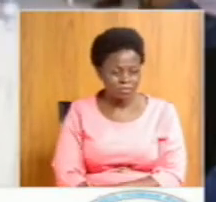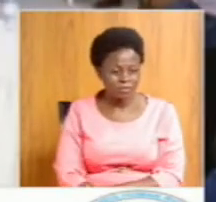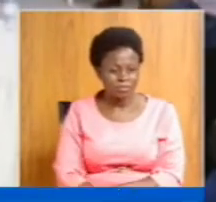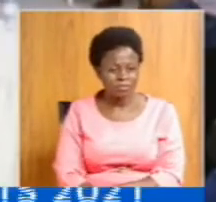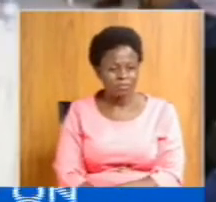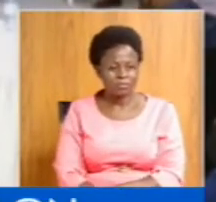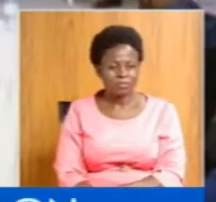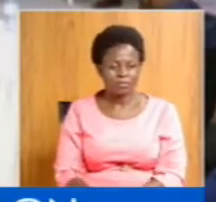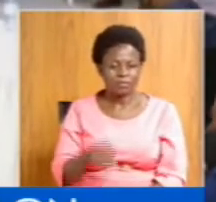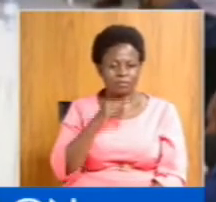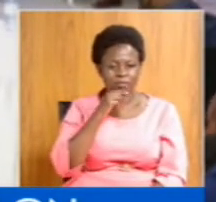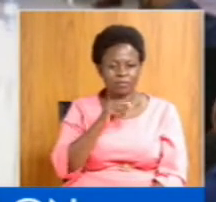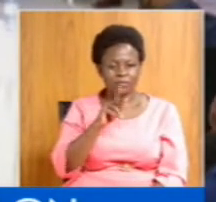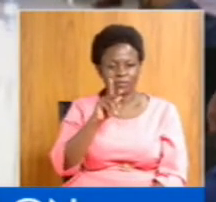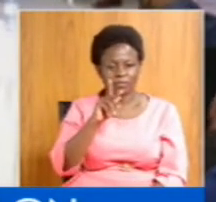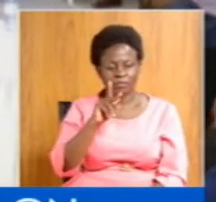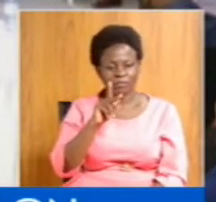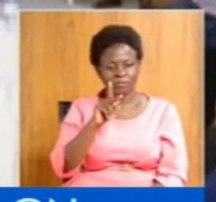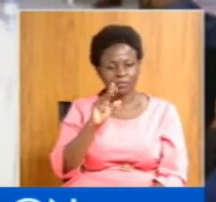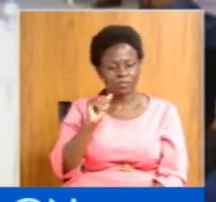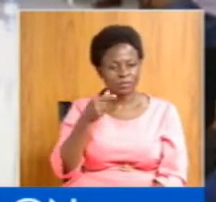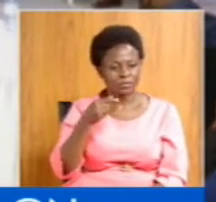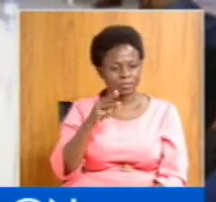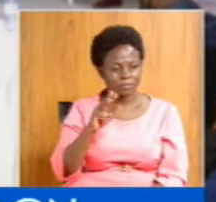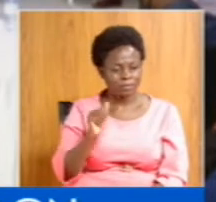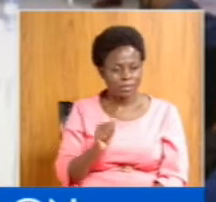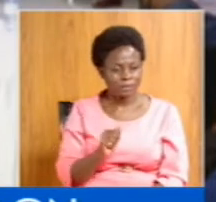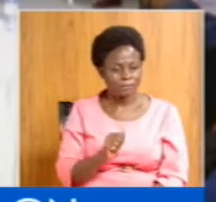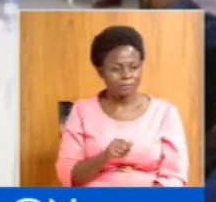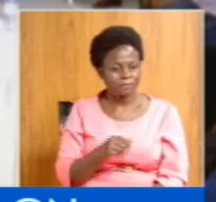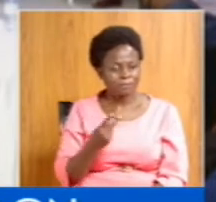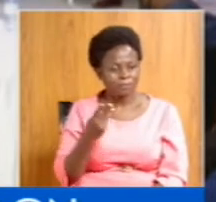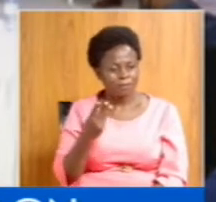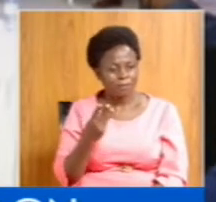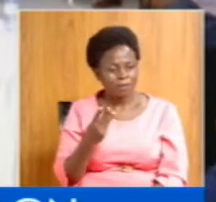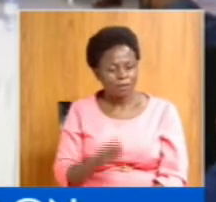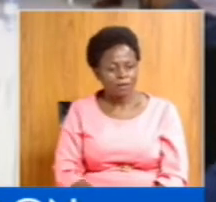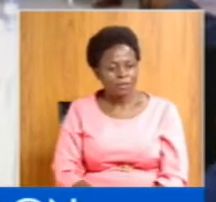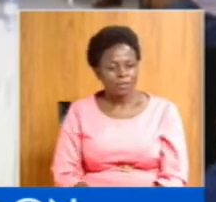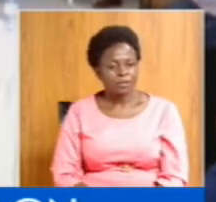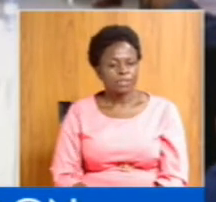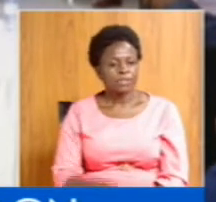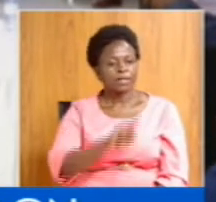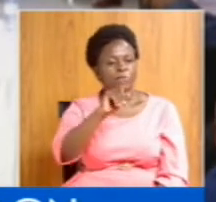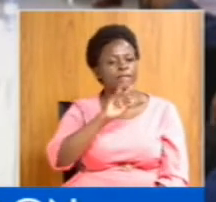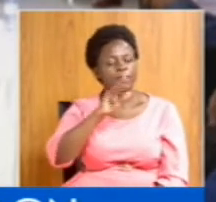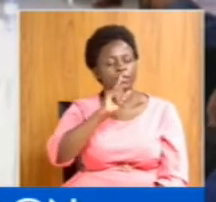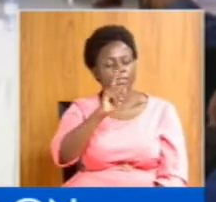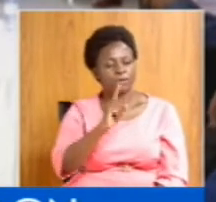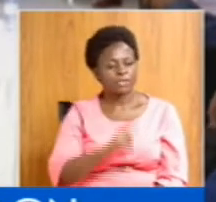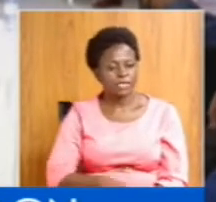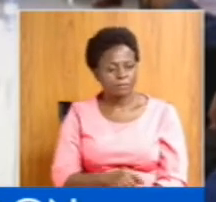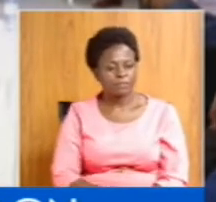you Mr. Kago will respond to that let me get more perhaps he has two or three more questions so that he can answer at once yes